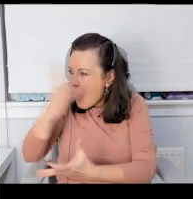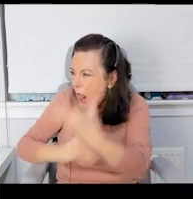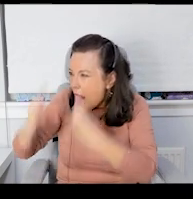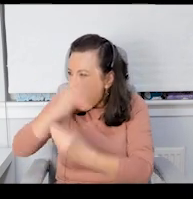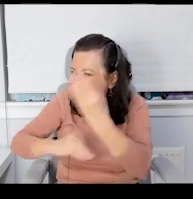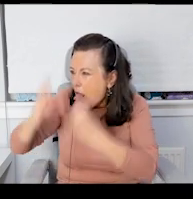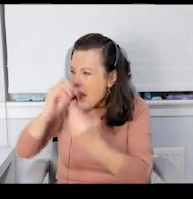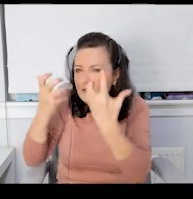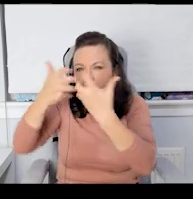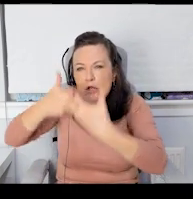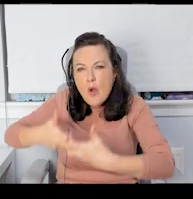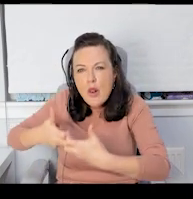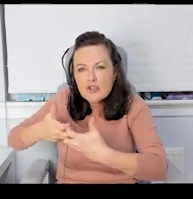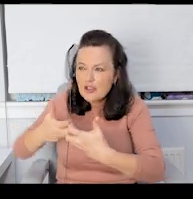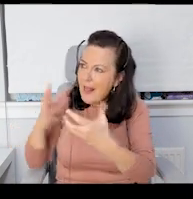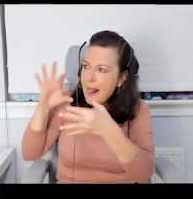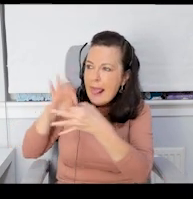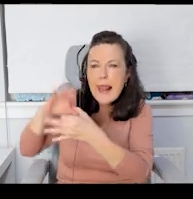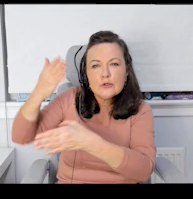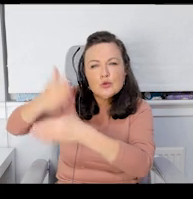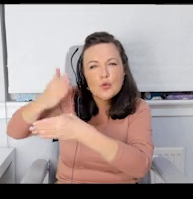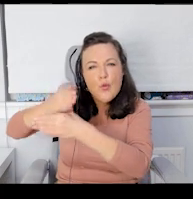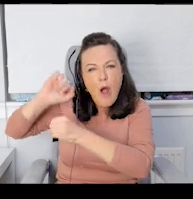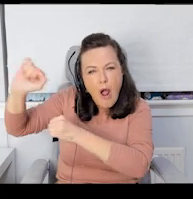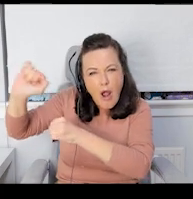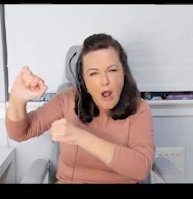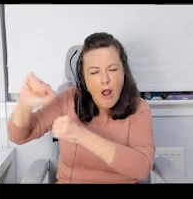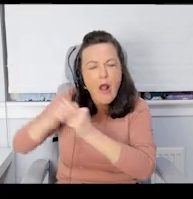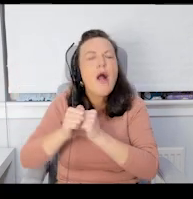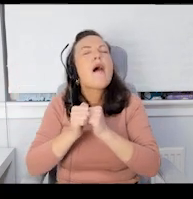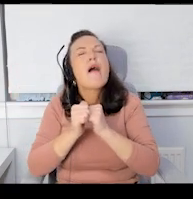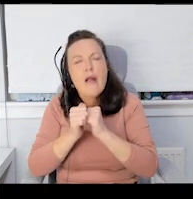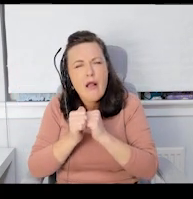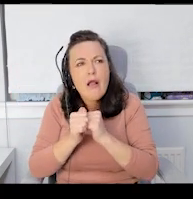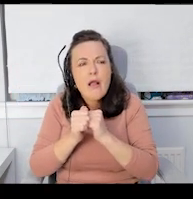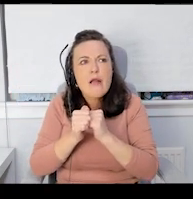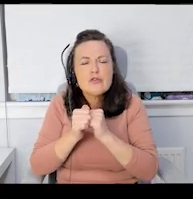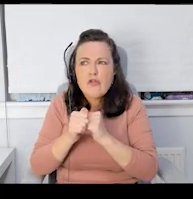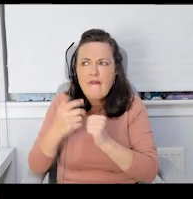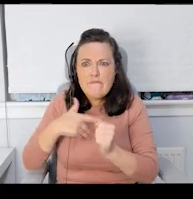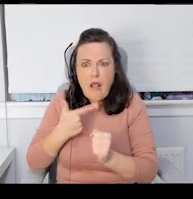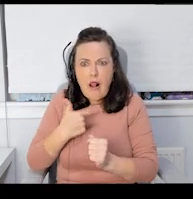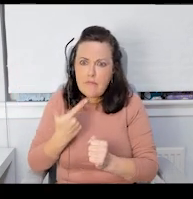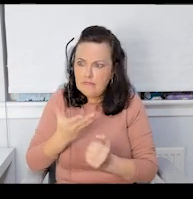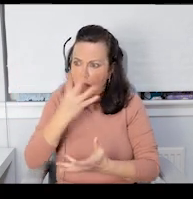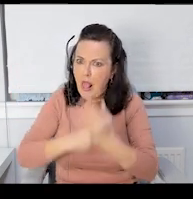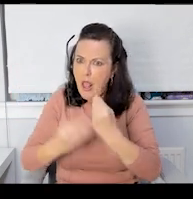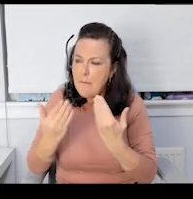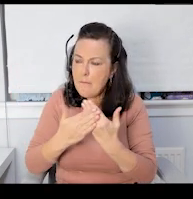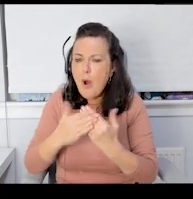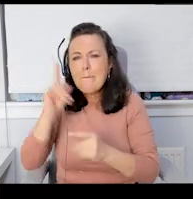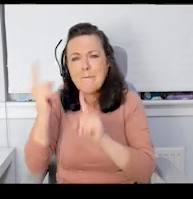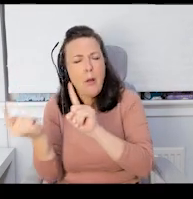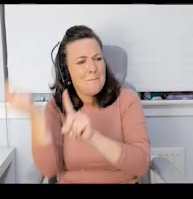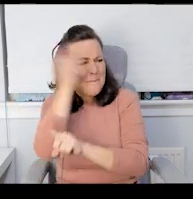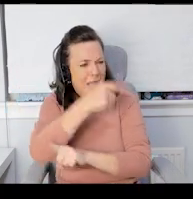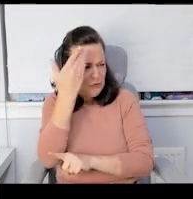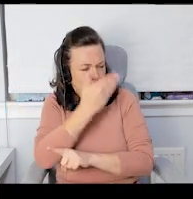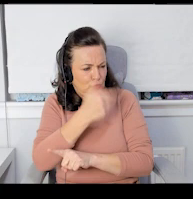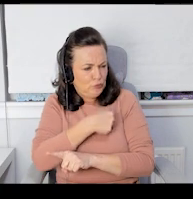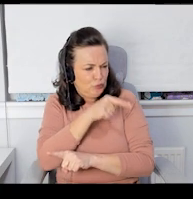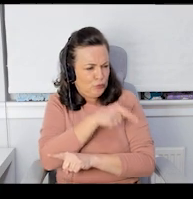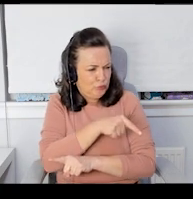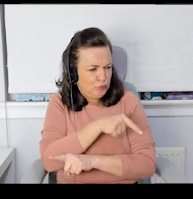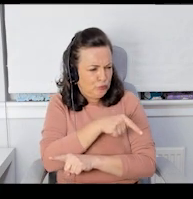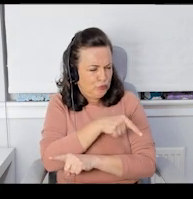the technology that were more aligned to what was actually happening in the industry, but also it benefited the subject that I was doing at school. So I